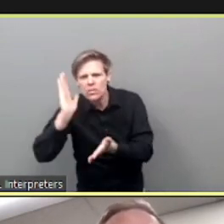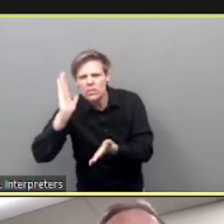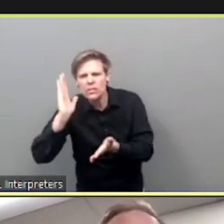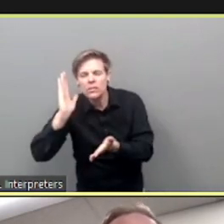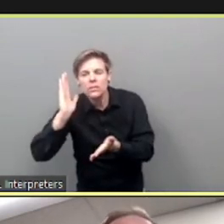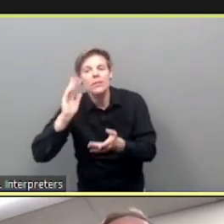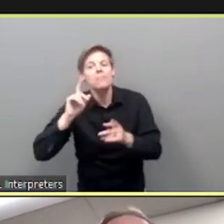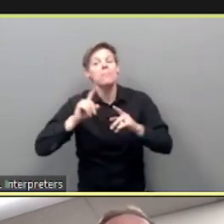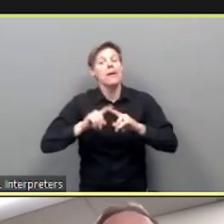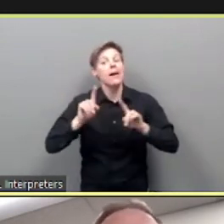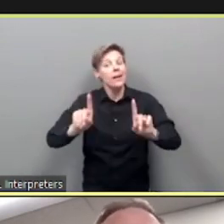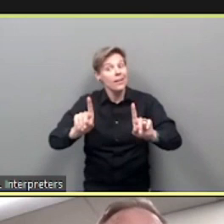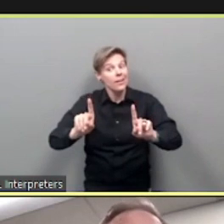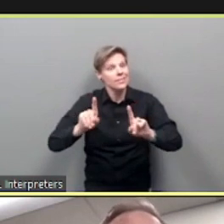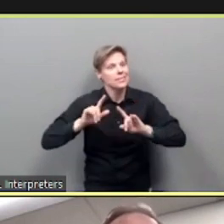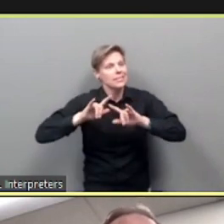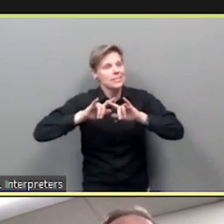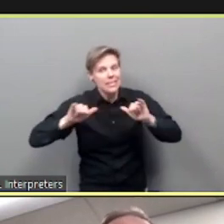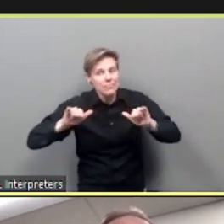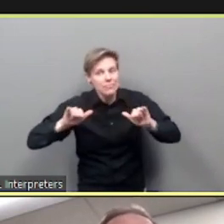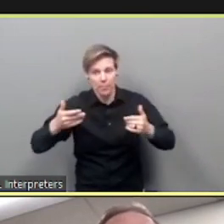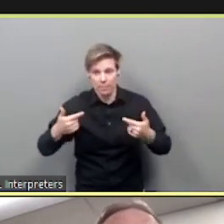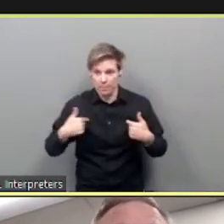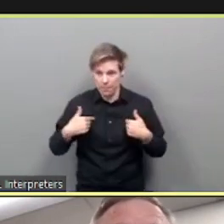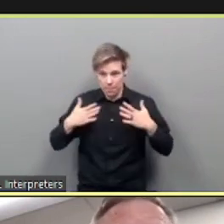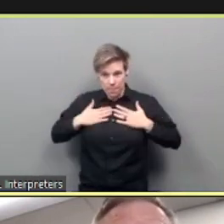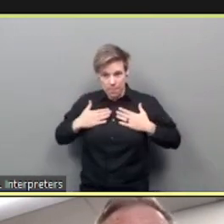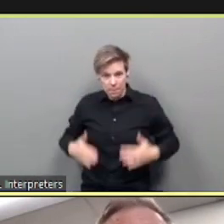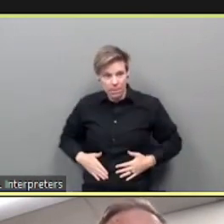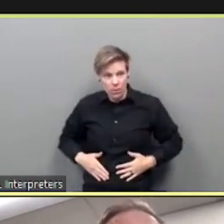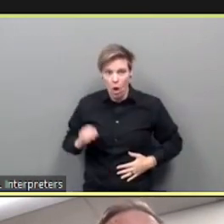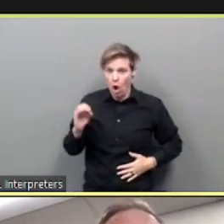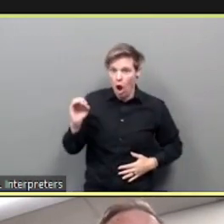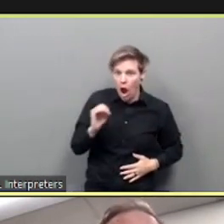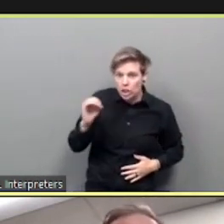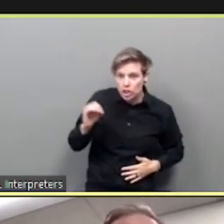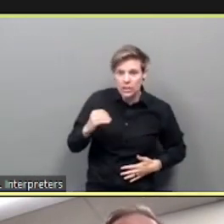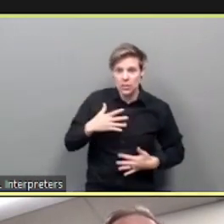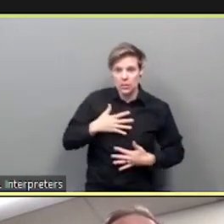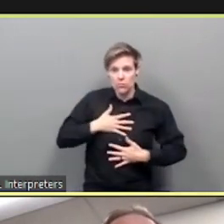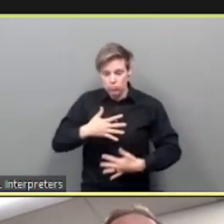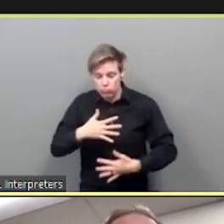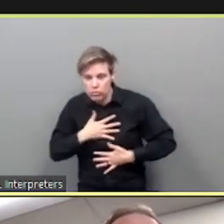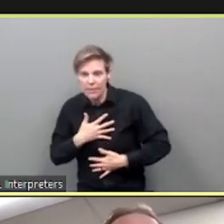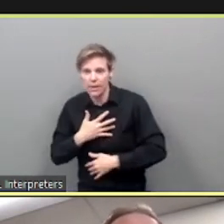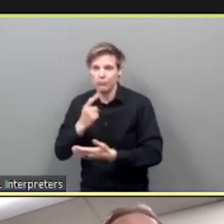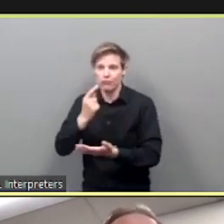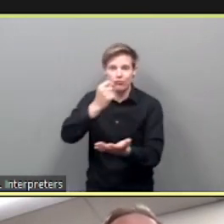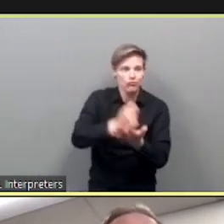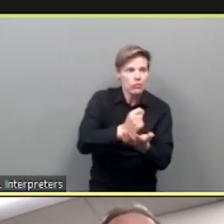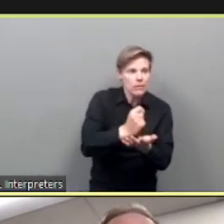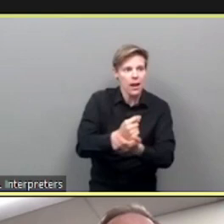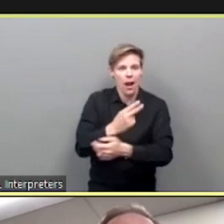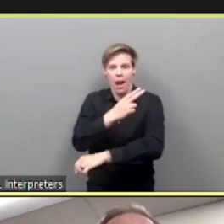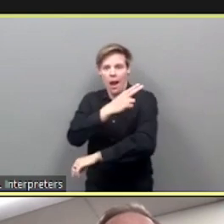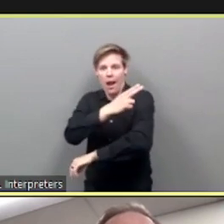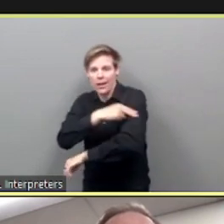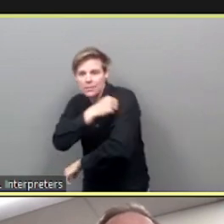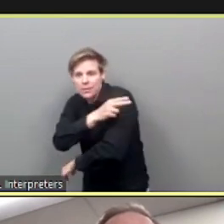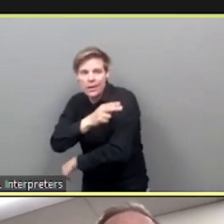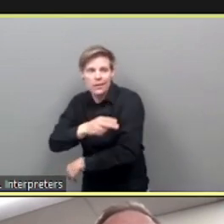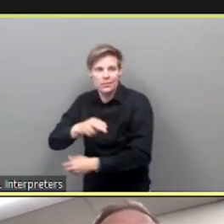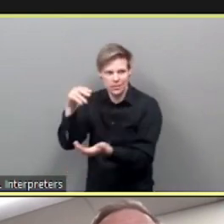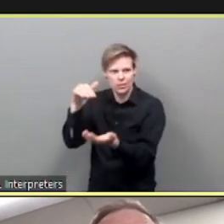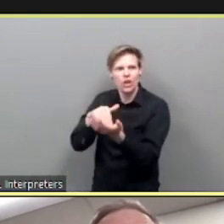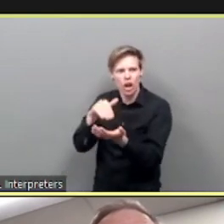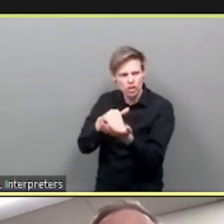the oxygen or the monoclonal antibodies or hospitalization or seeing a physician or other care provider that you need